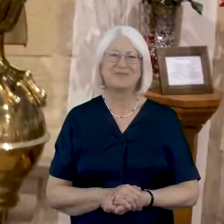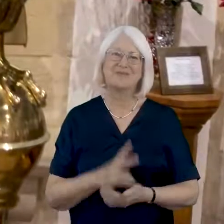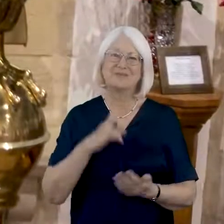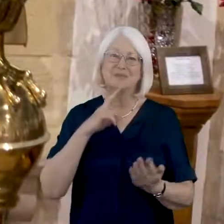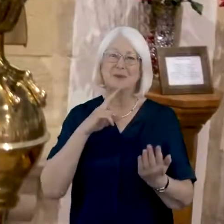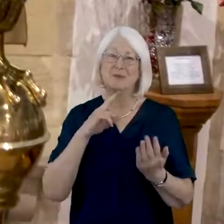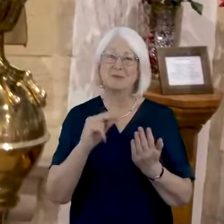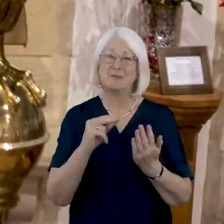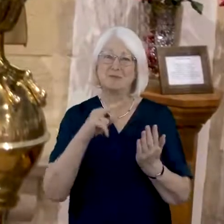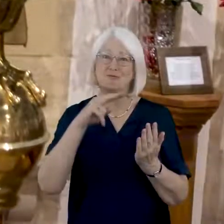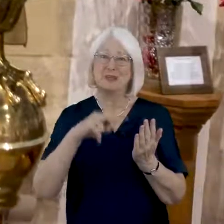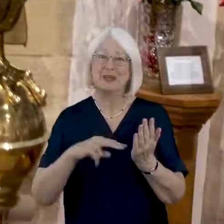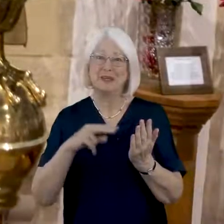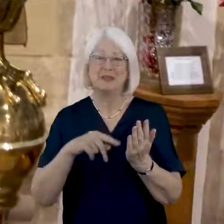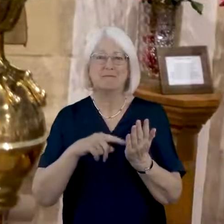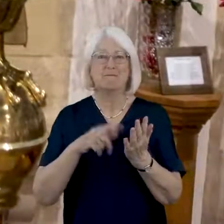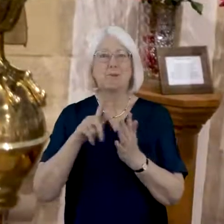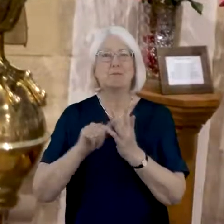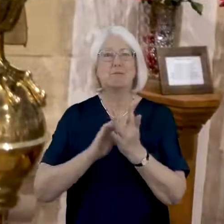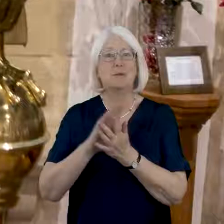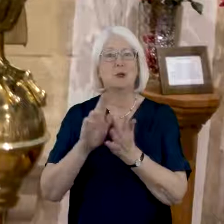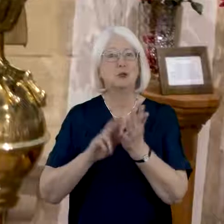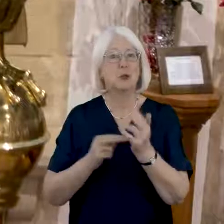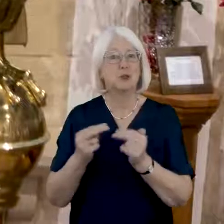reading from the Gospel according to John.